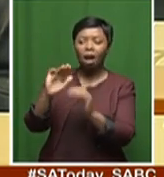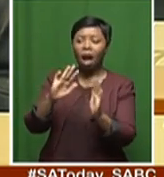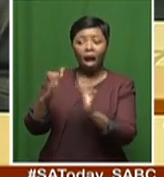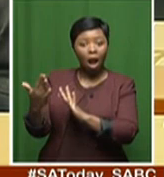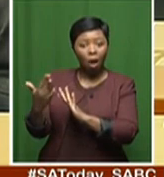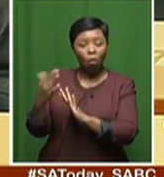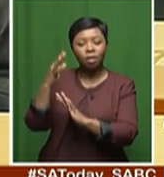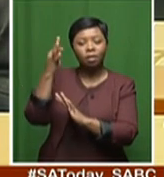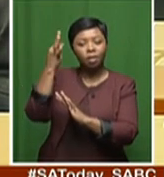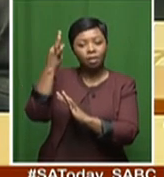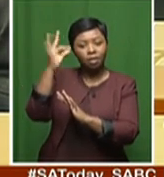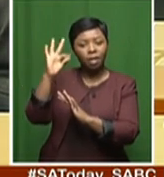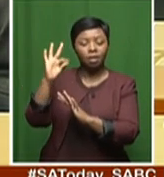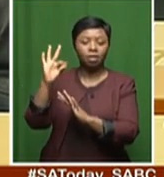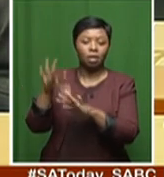companies, because